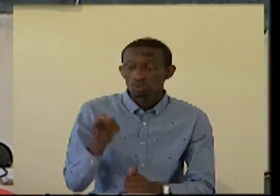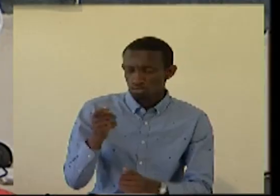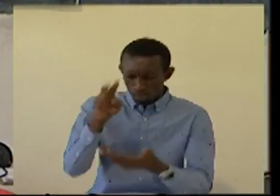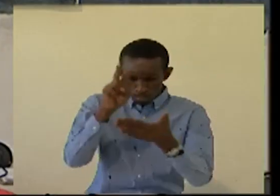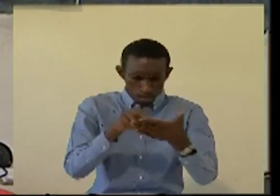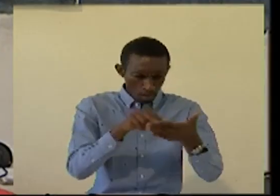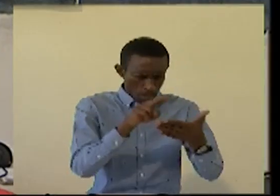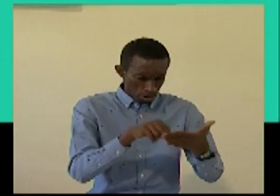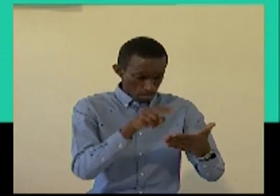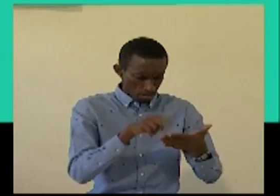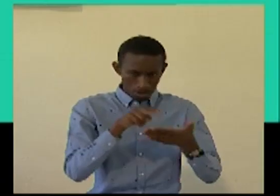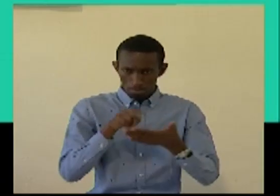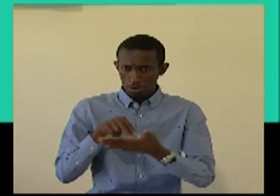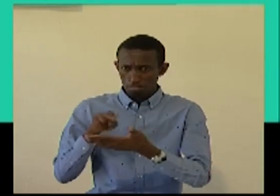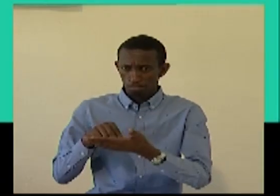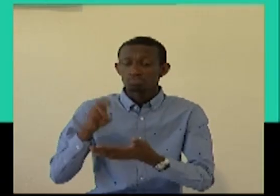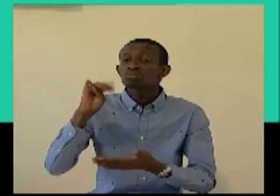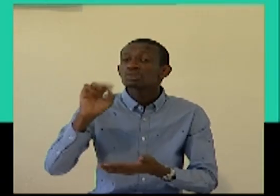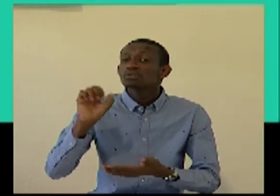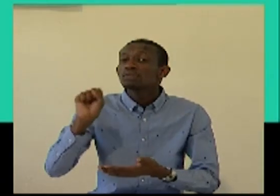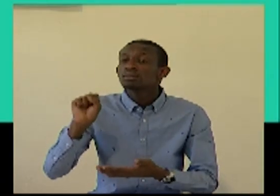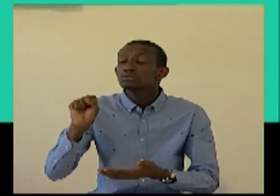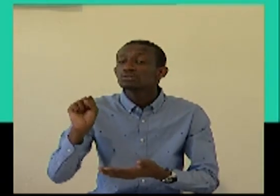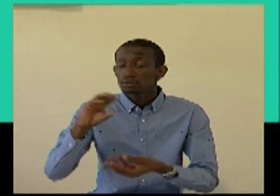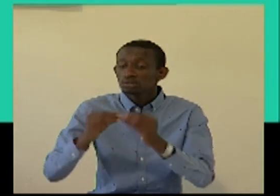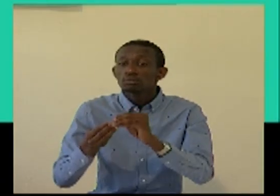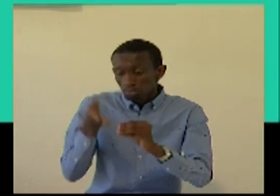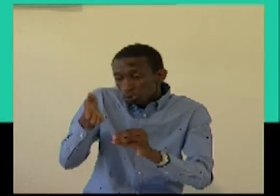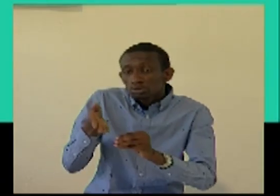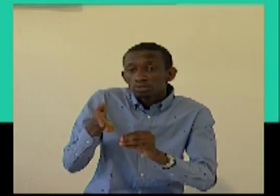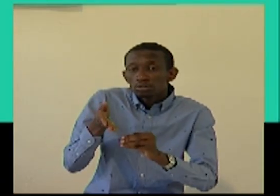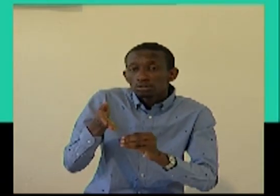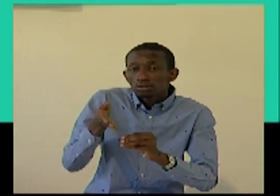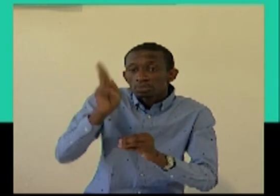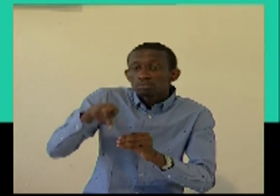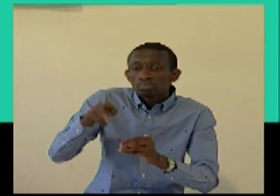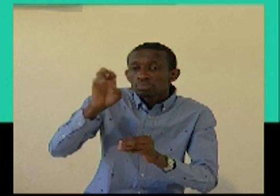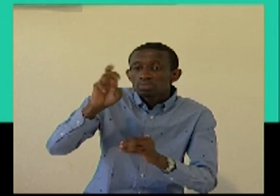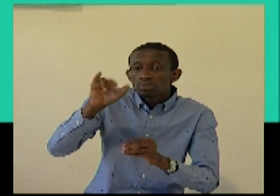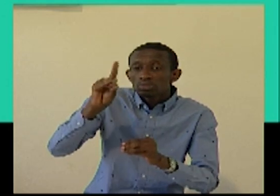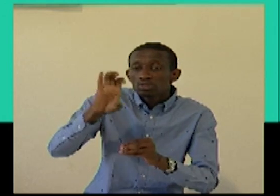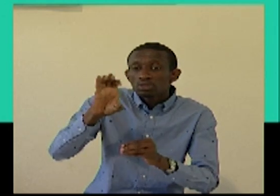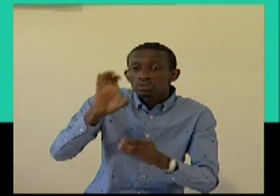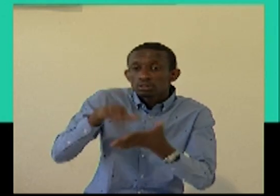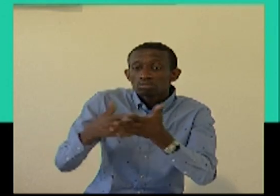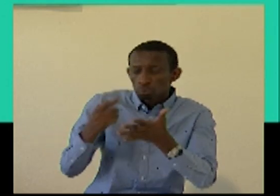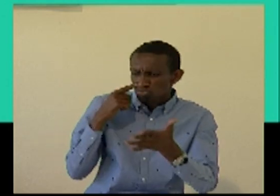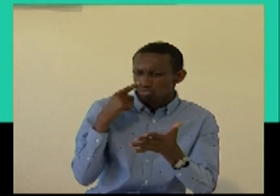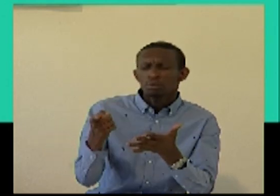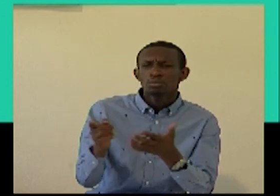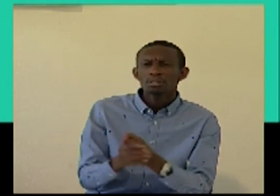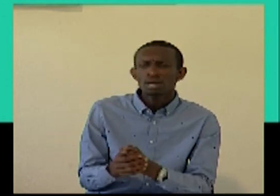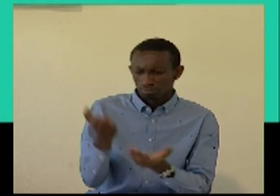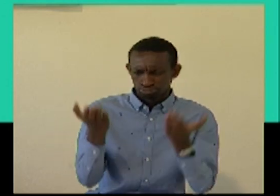read the mass number on the periodic table, you will find that that number, the mass number,